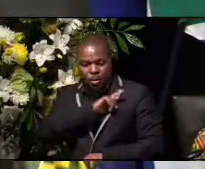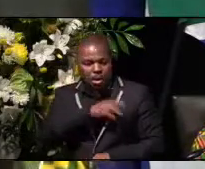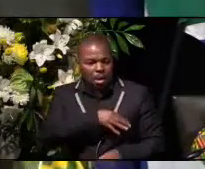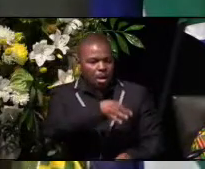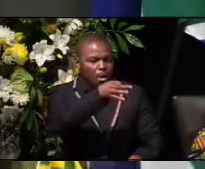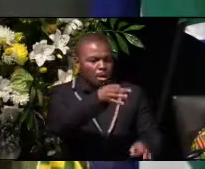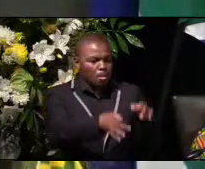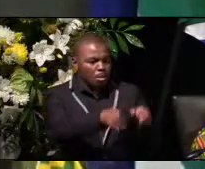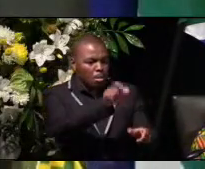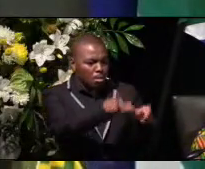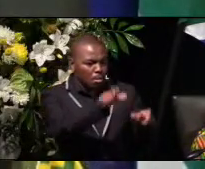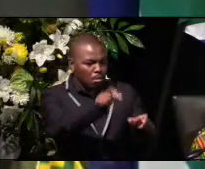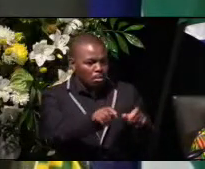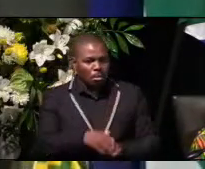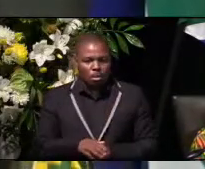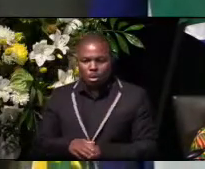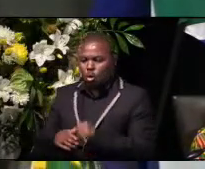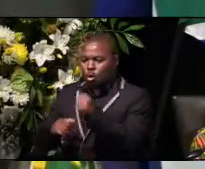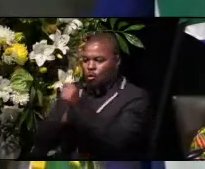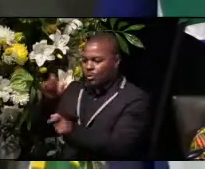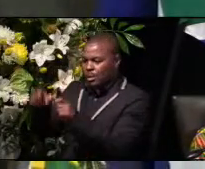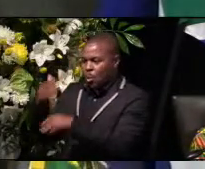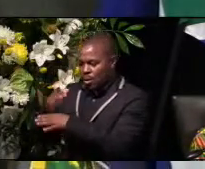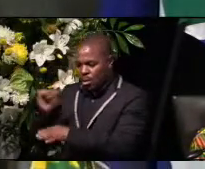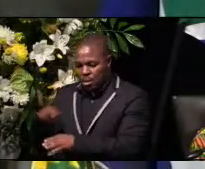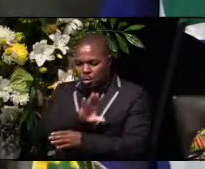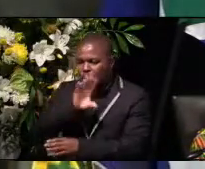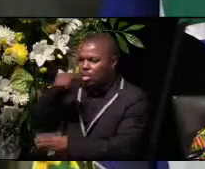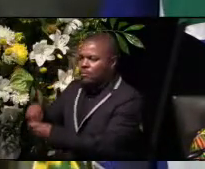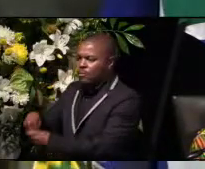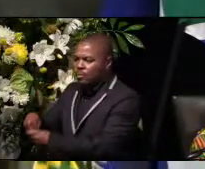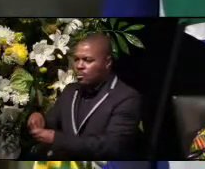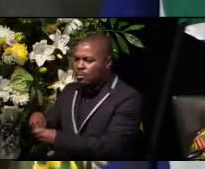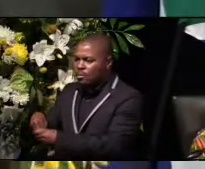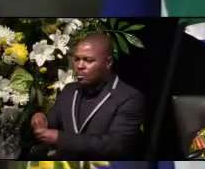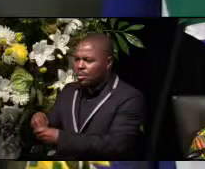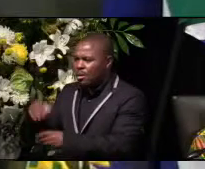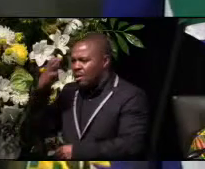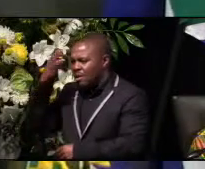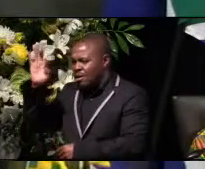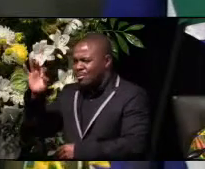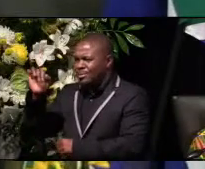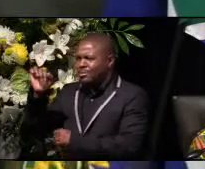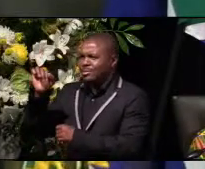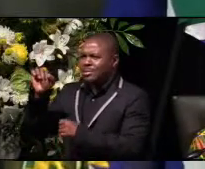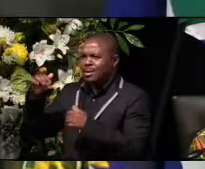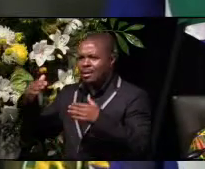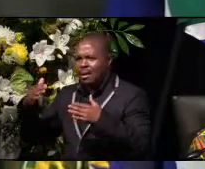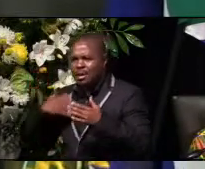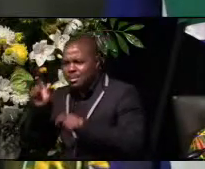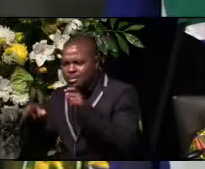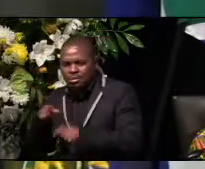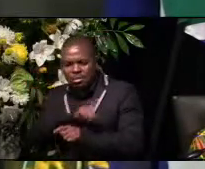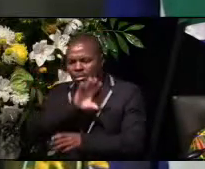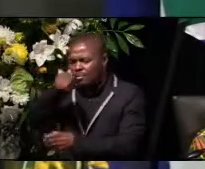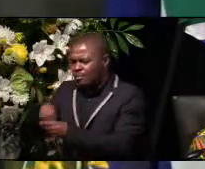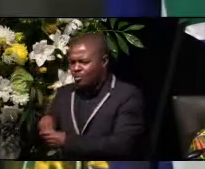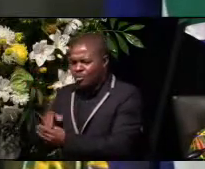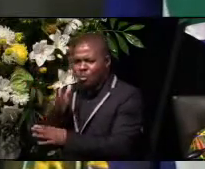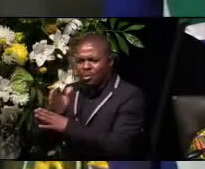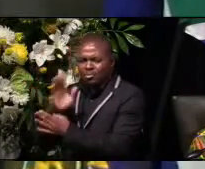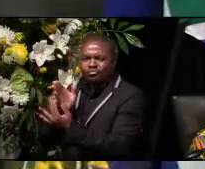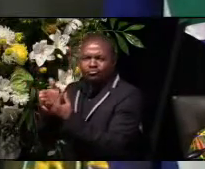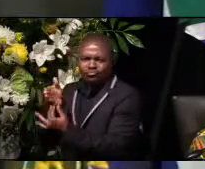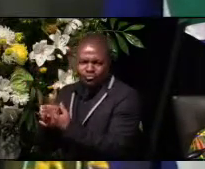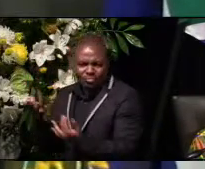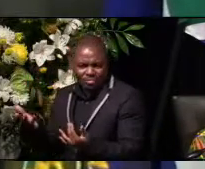become involved in the work of officials of public administrators of public officials and because of that it